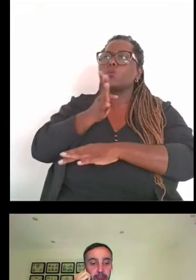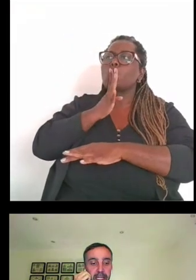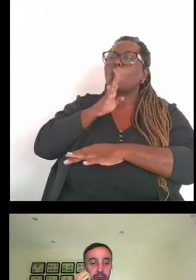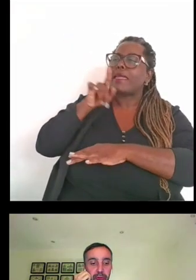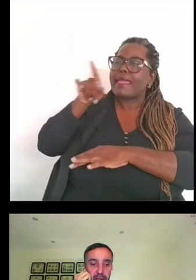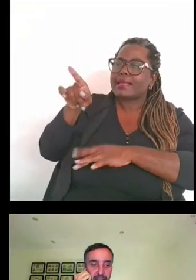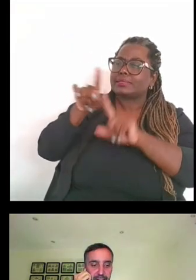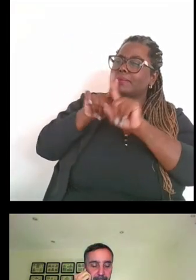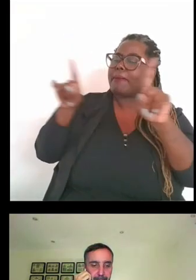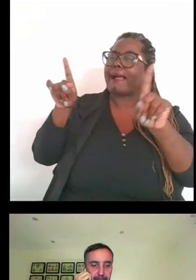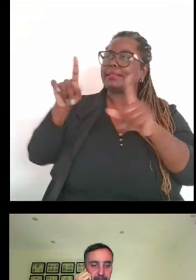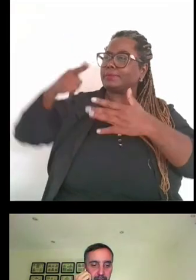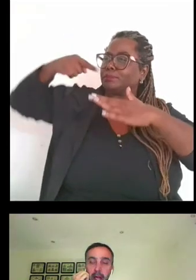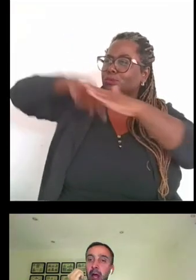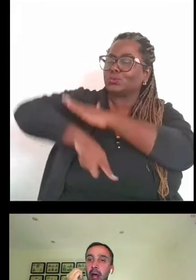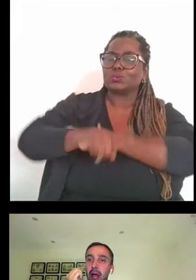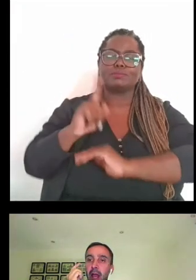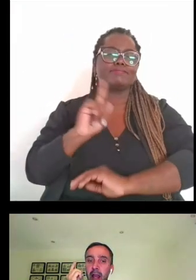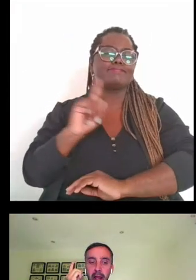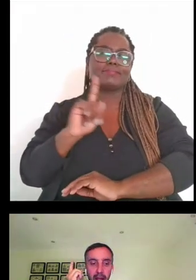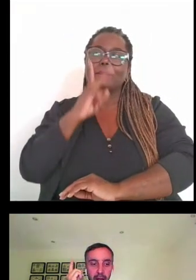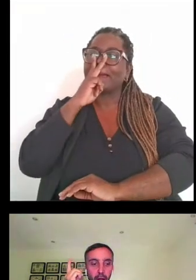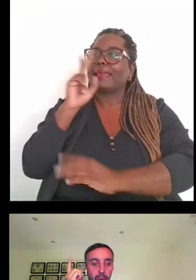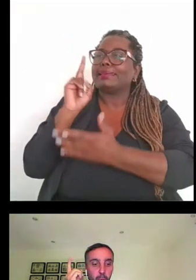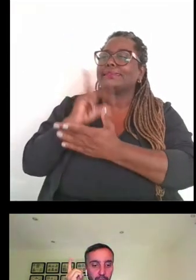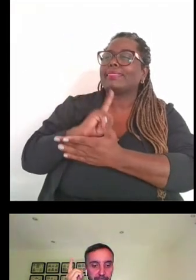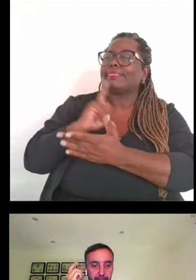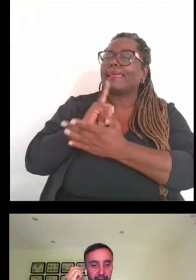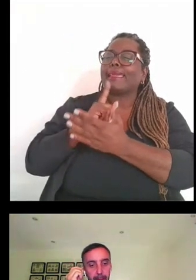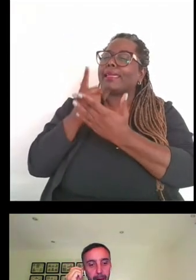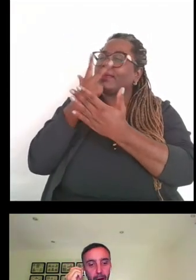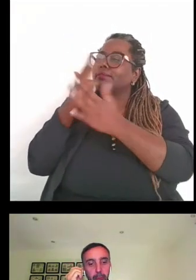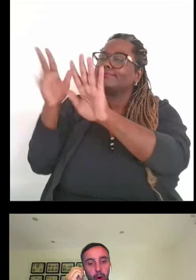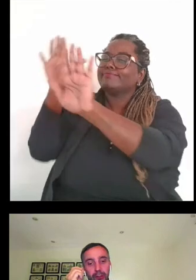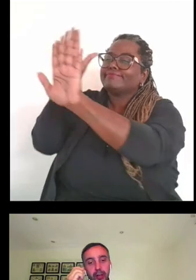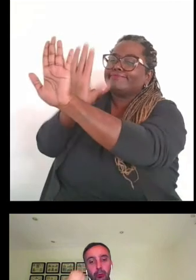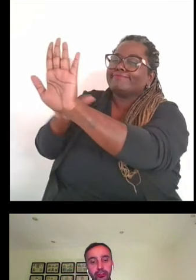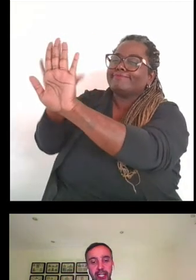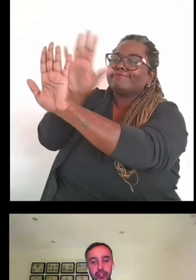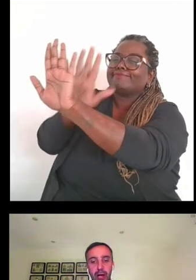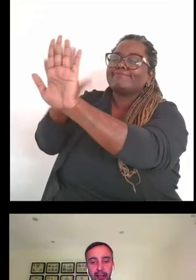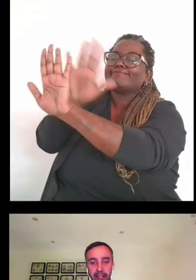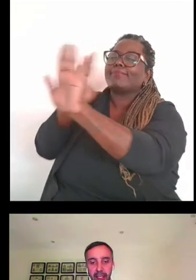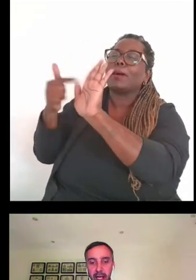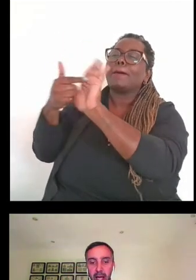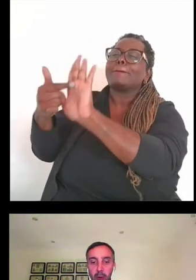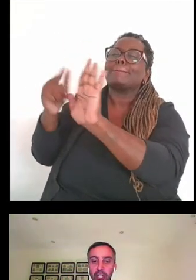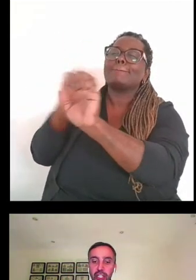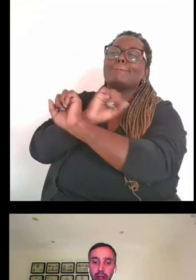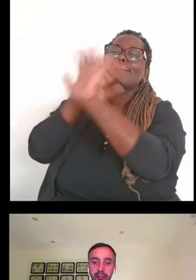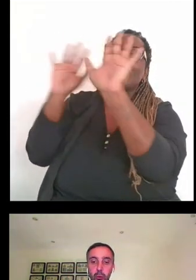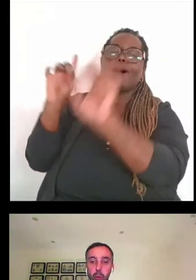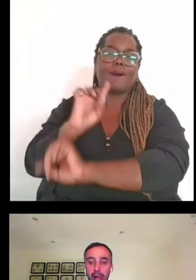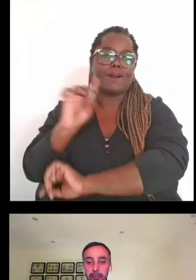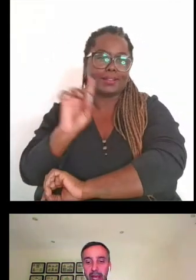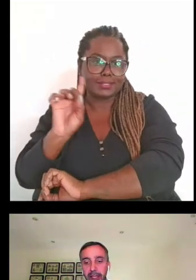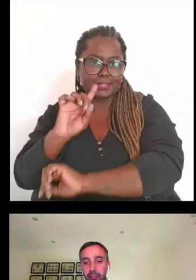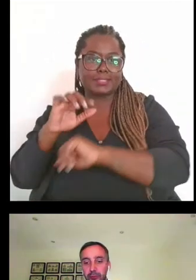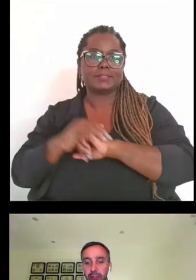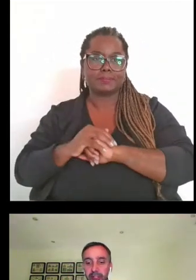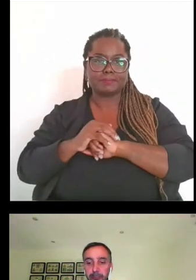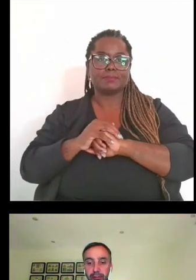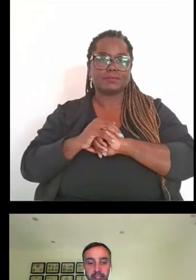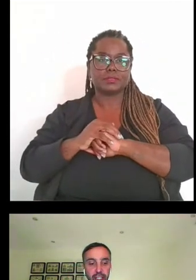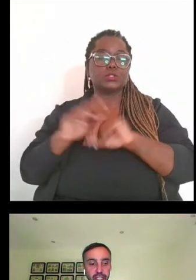layer to be revealed not a word about Morse homosexuality which caused him